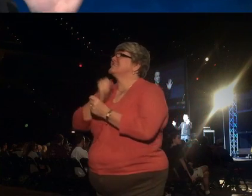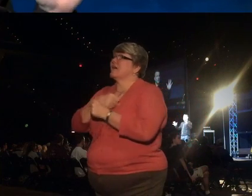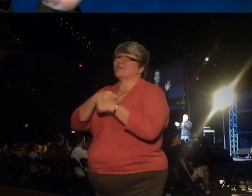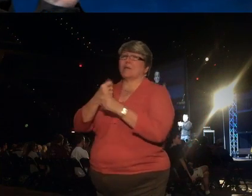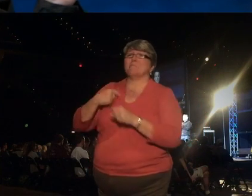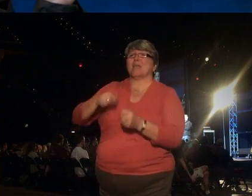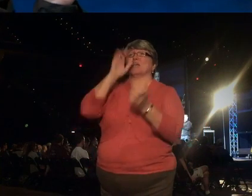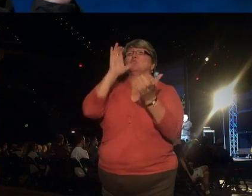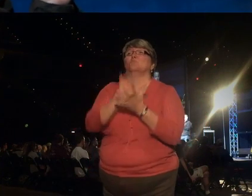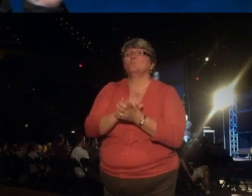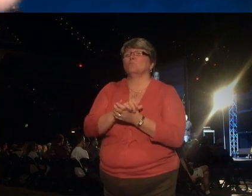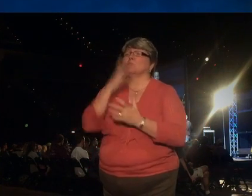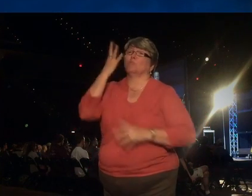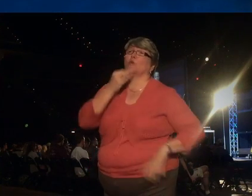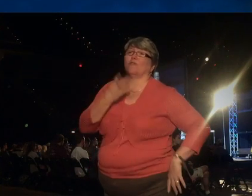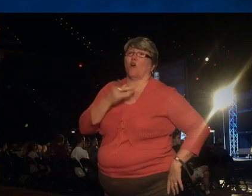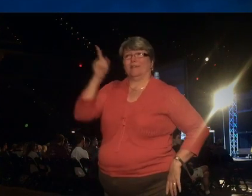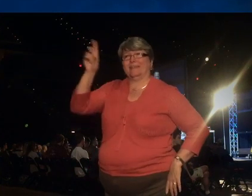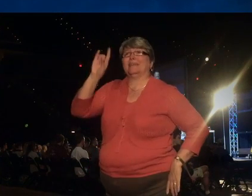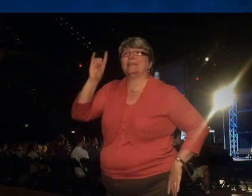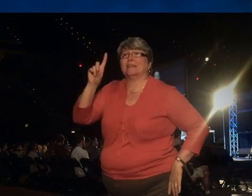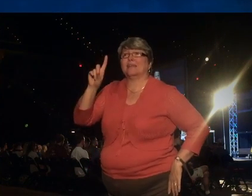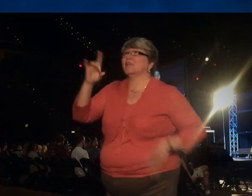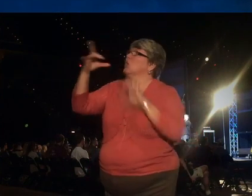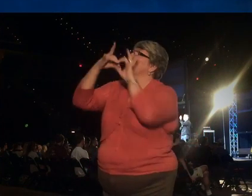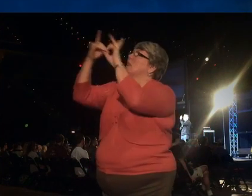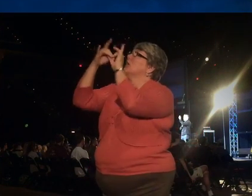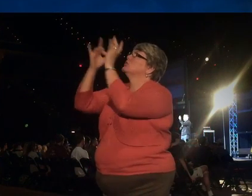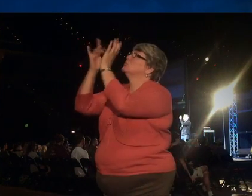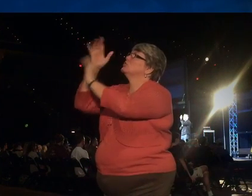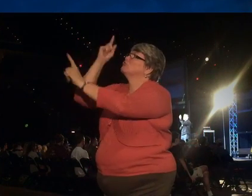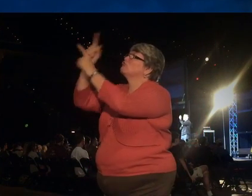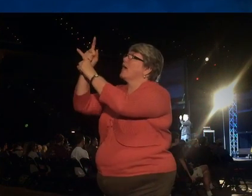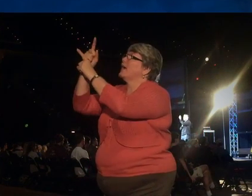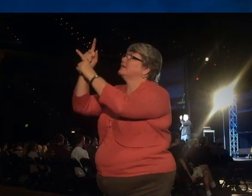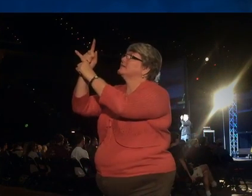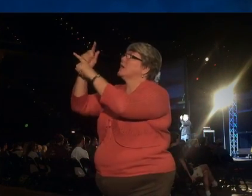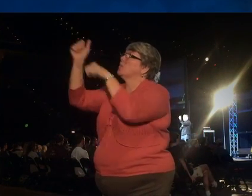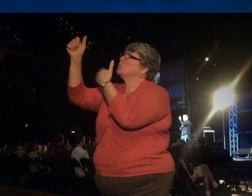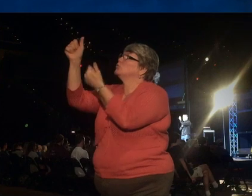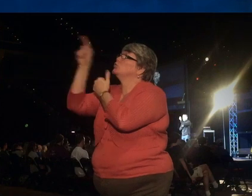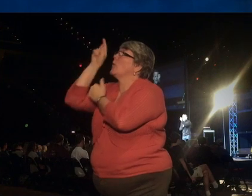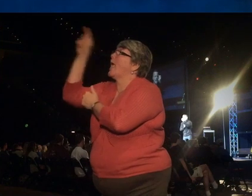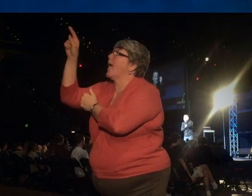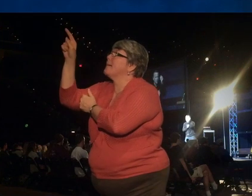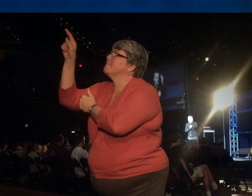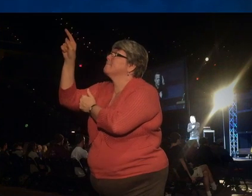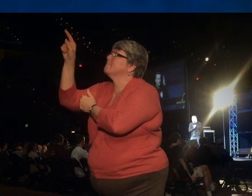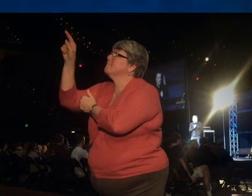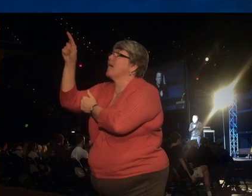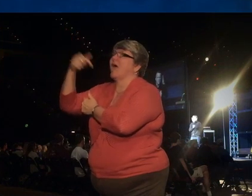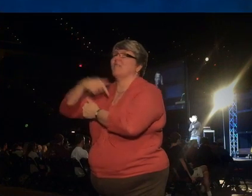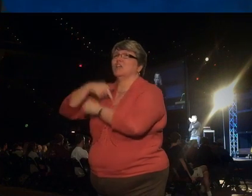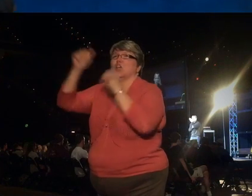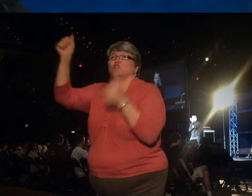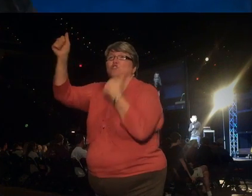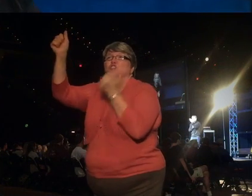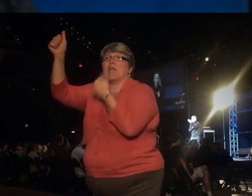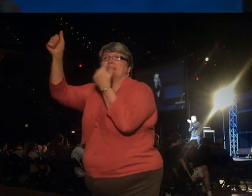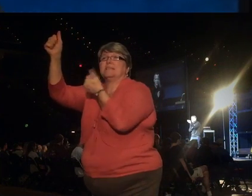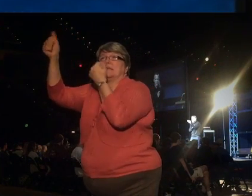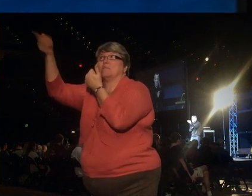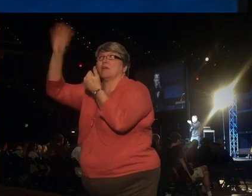you get a relationship with him right. You pursue him. And as you're chasing him, by the grace of God, you will